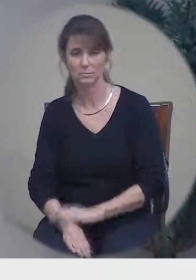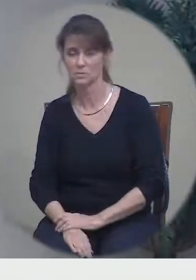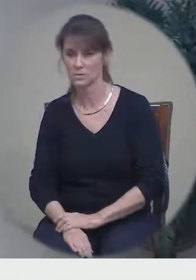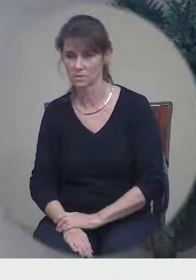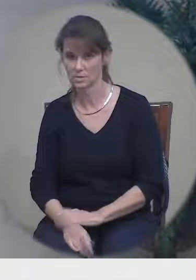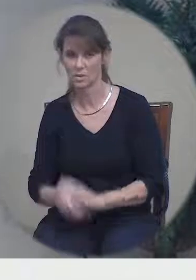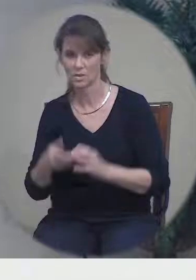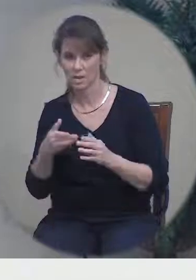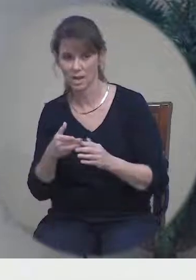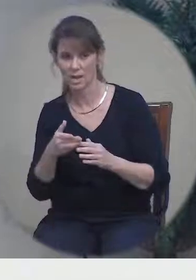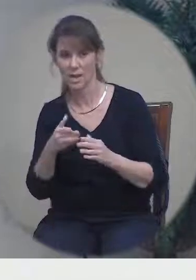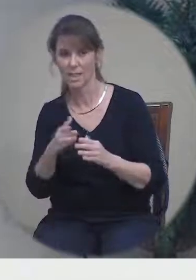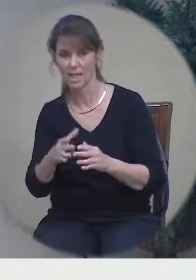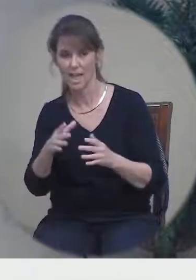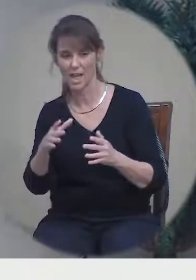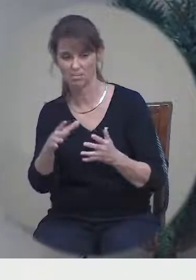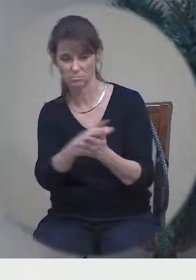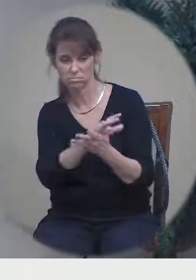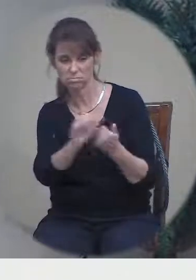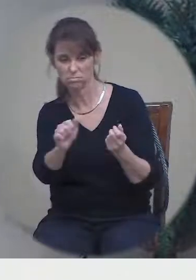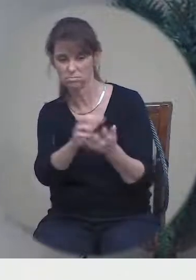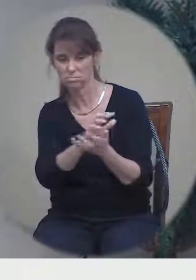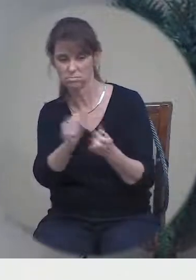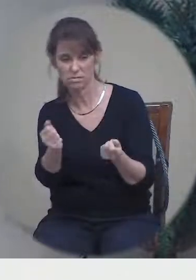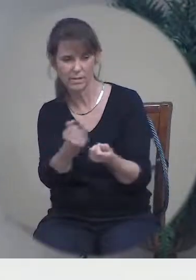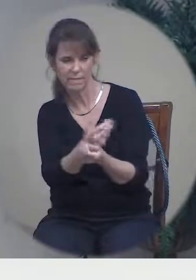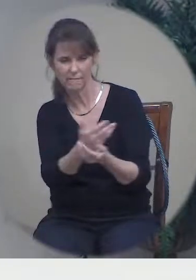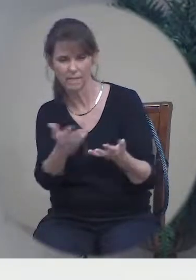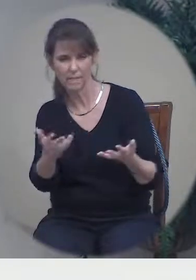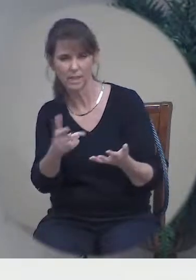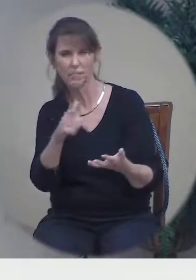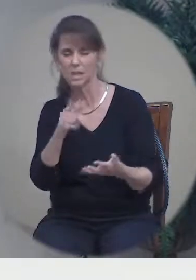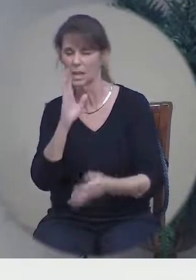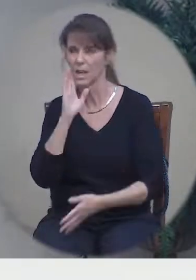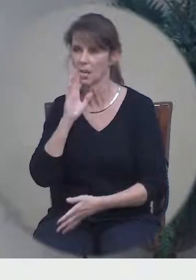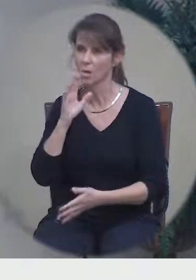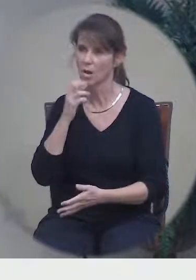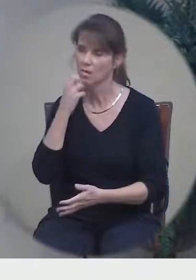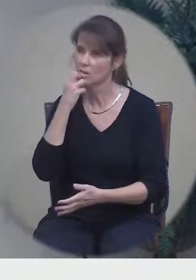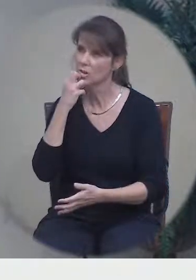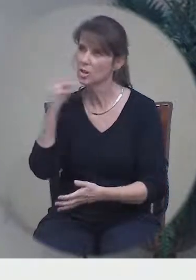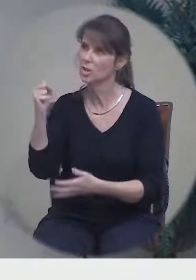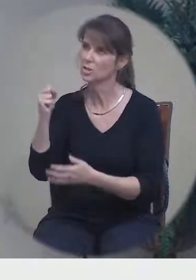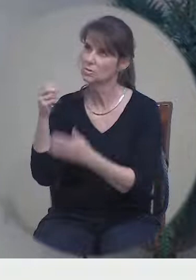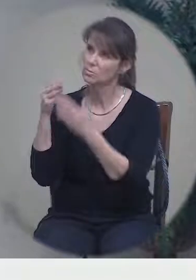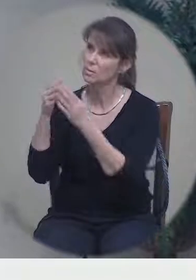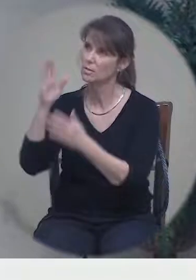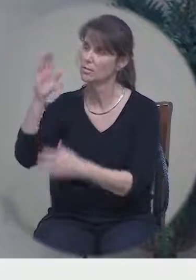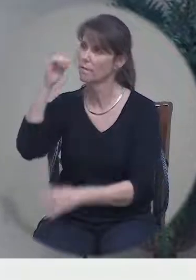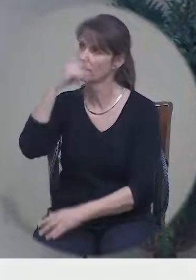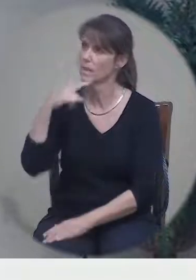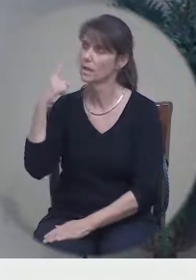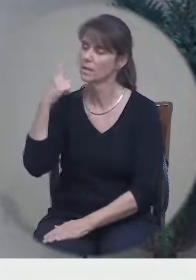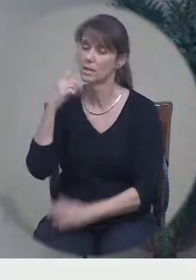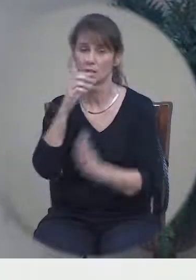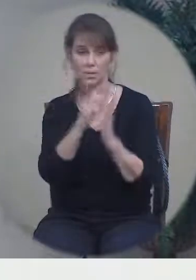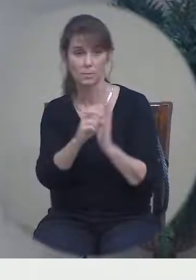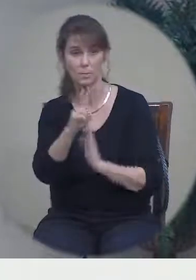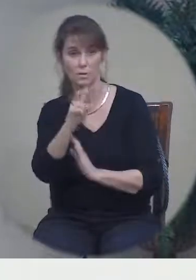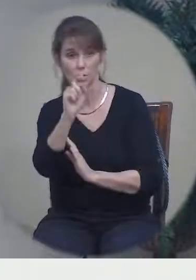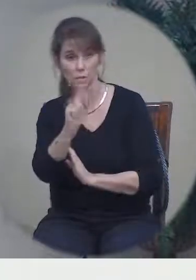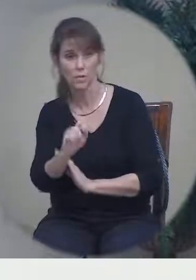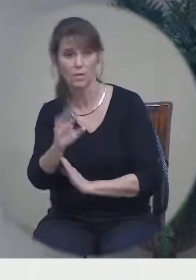touch all that he has. He will surely curse you to his face." Chapter 2, verse 5. "He